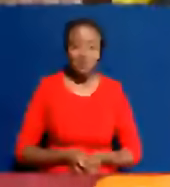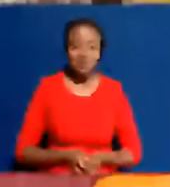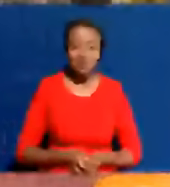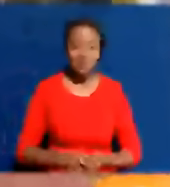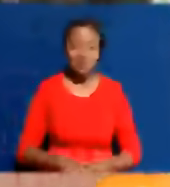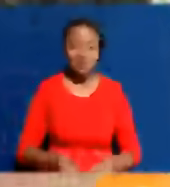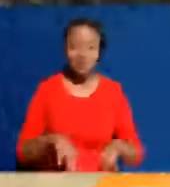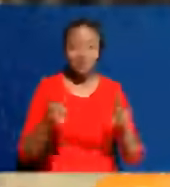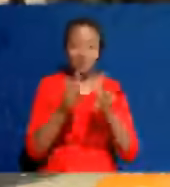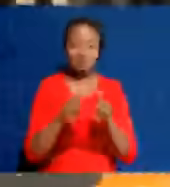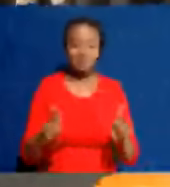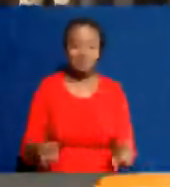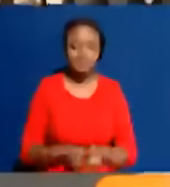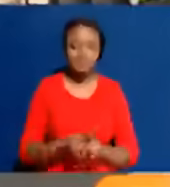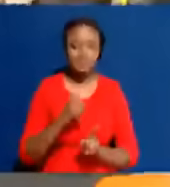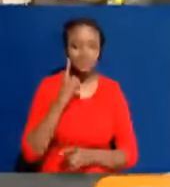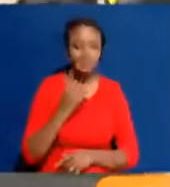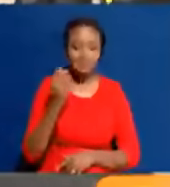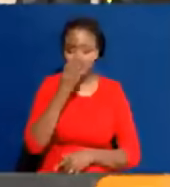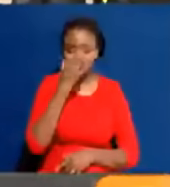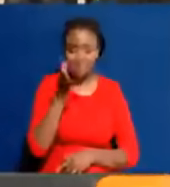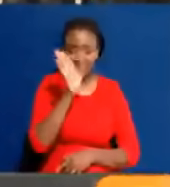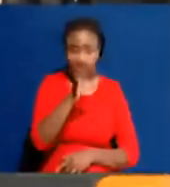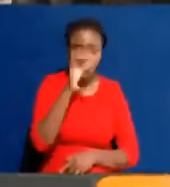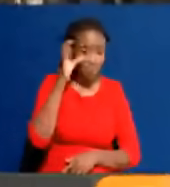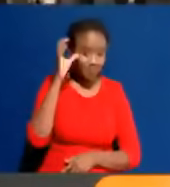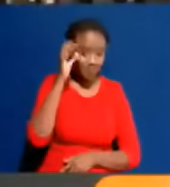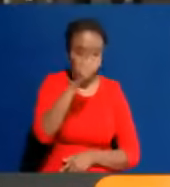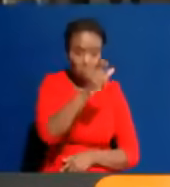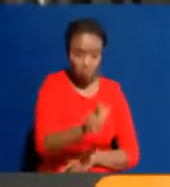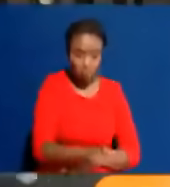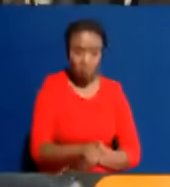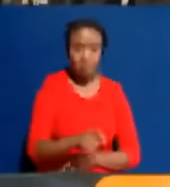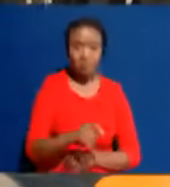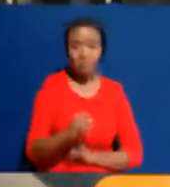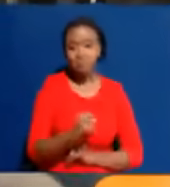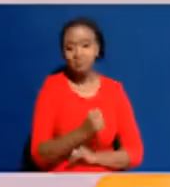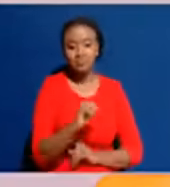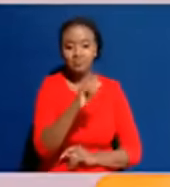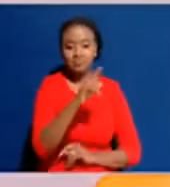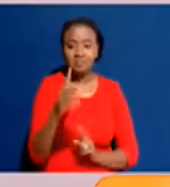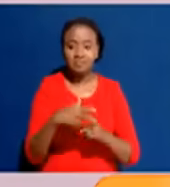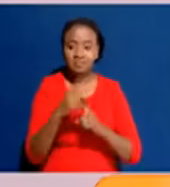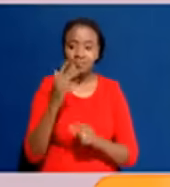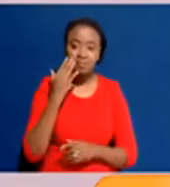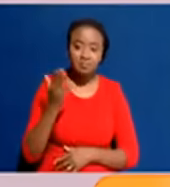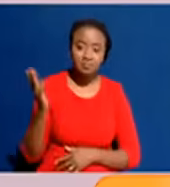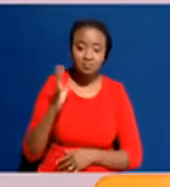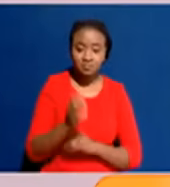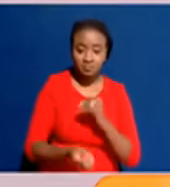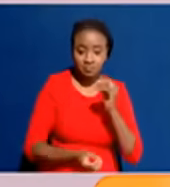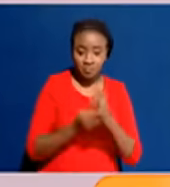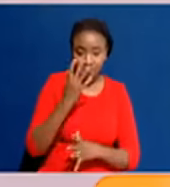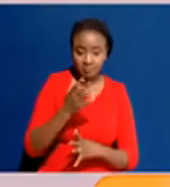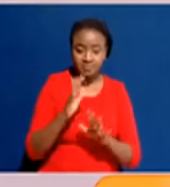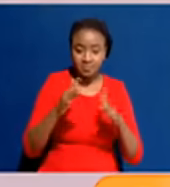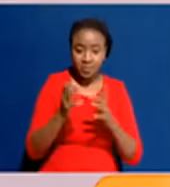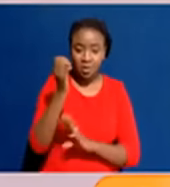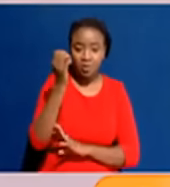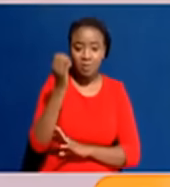The president returned to the coast for yet another development tour, starting off by launching the upgrading of the